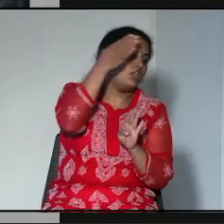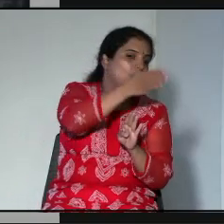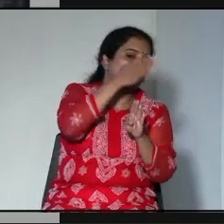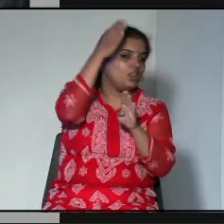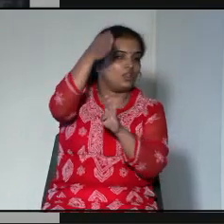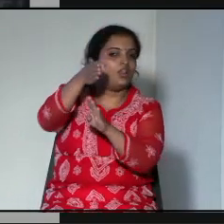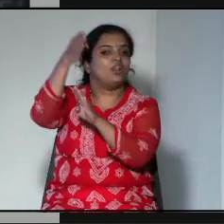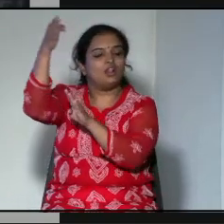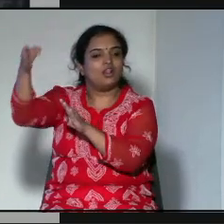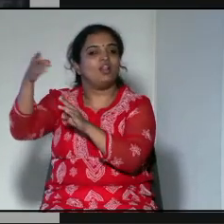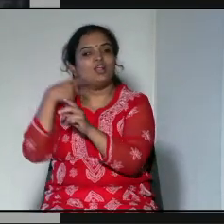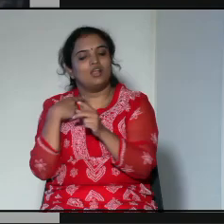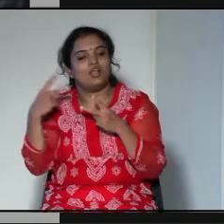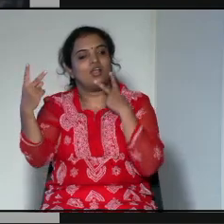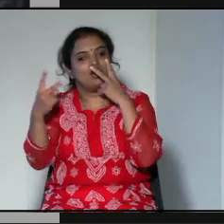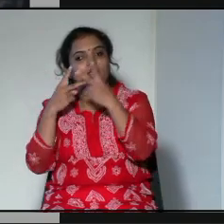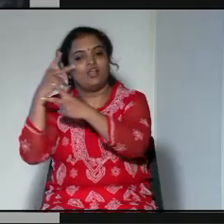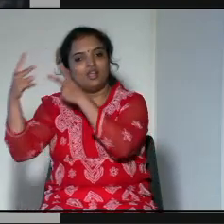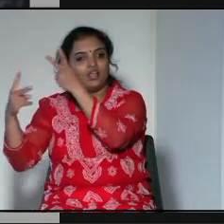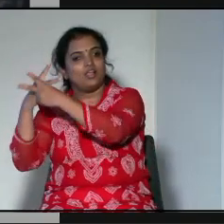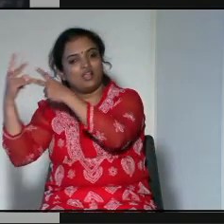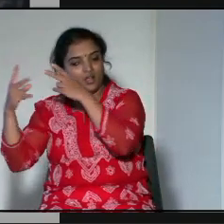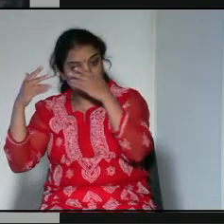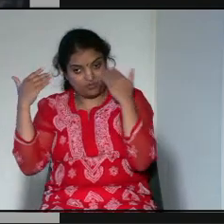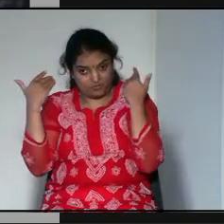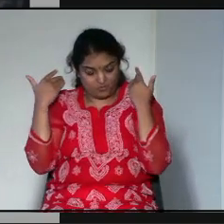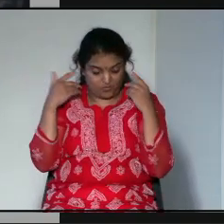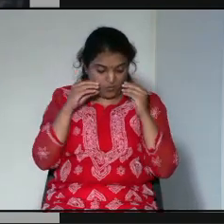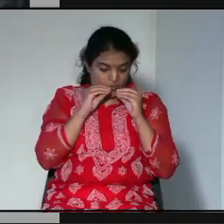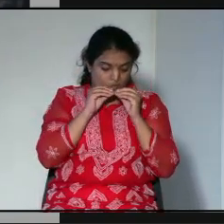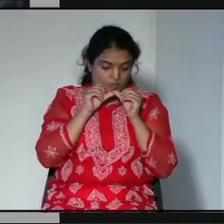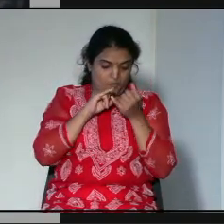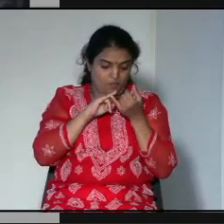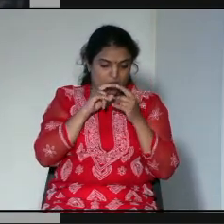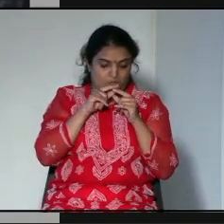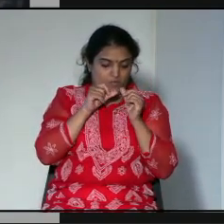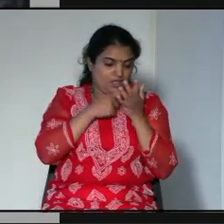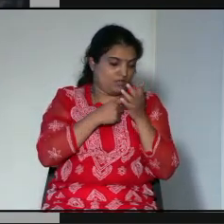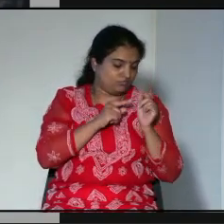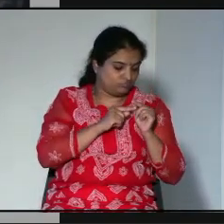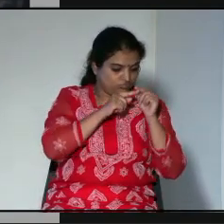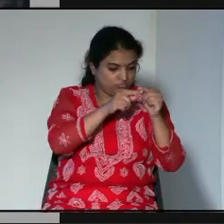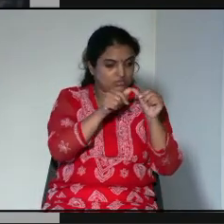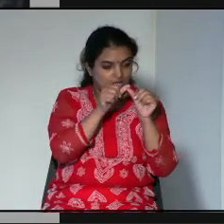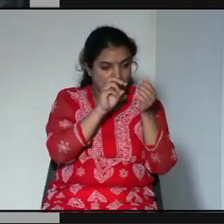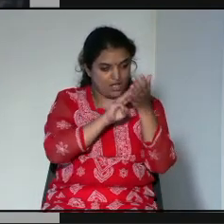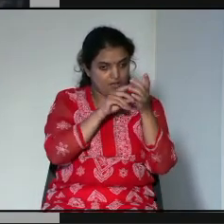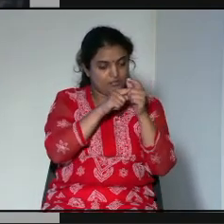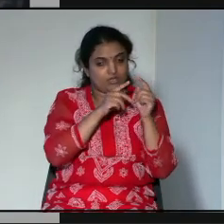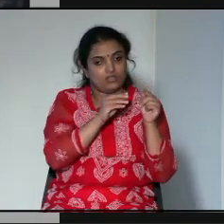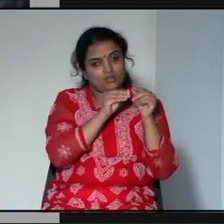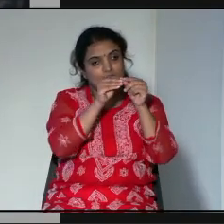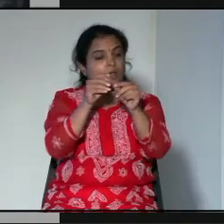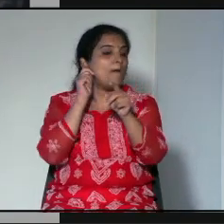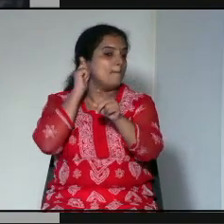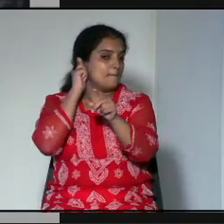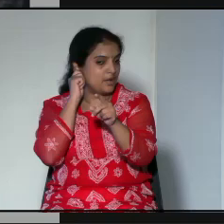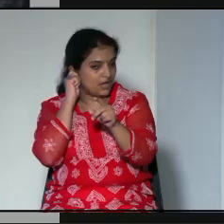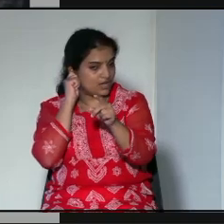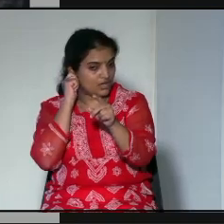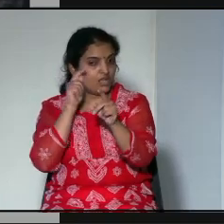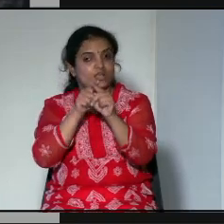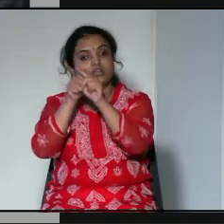across states. So from Bastar through Andhra, into Madras, Bangalore,